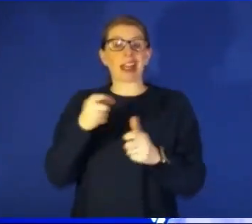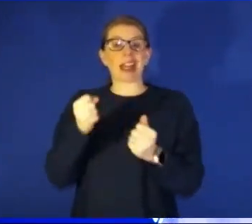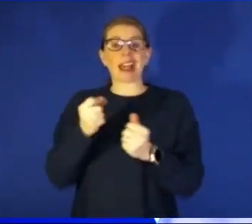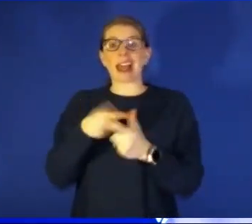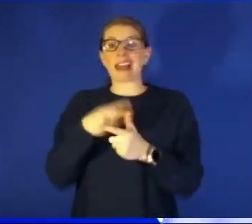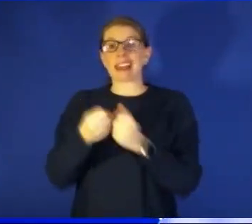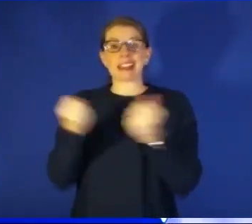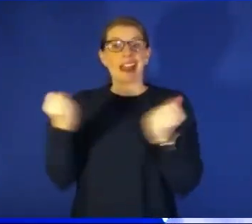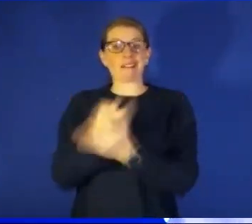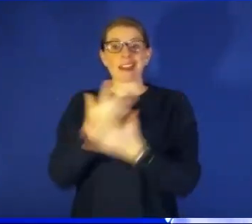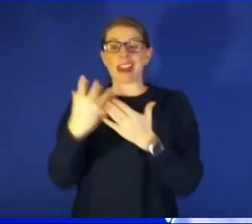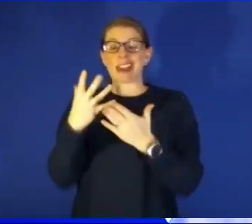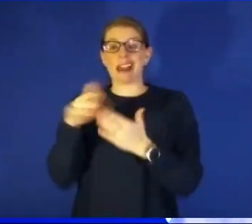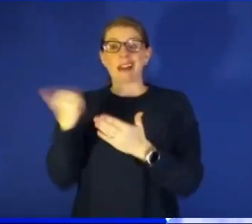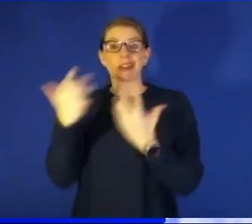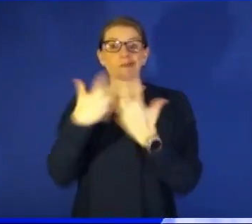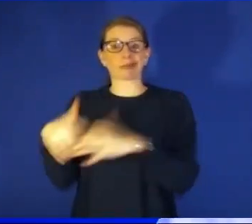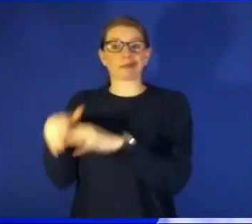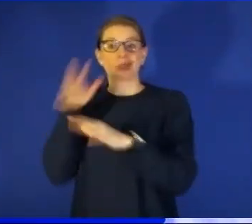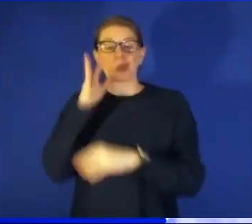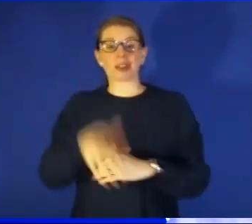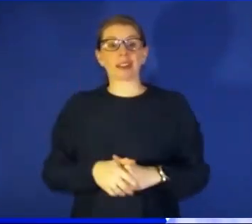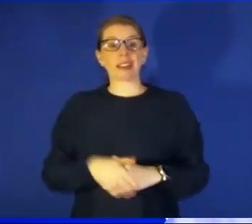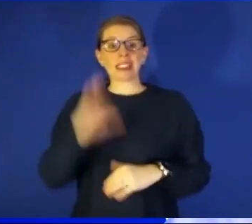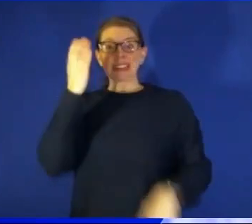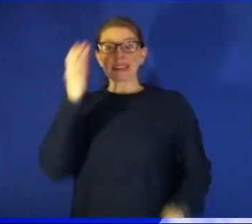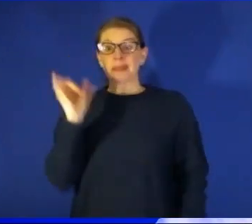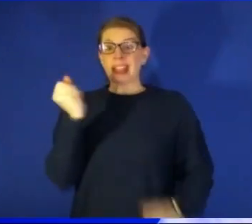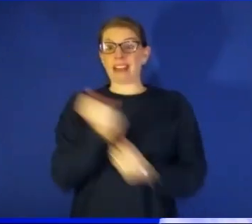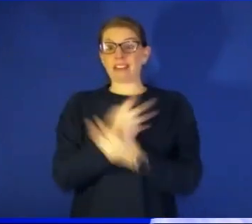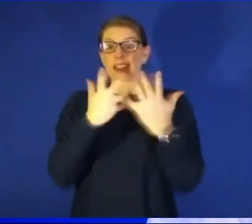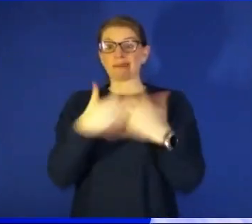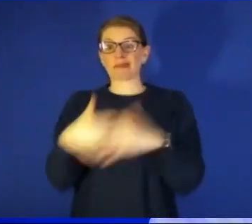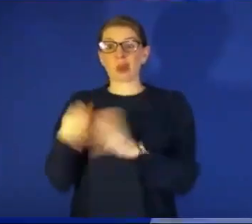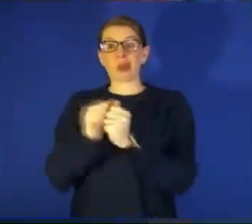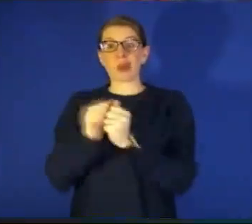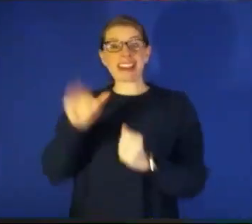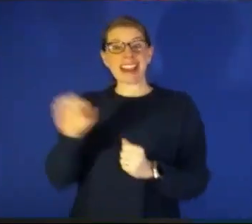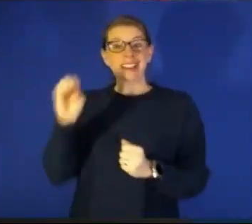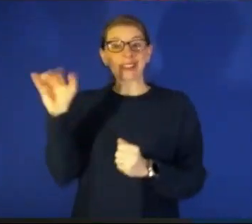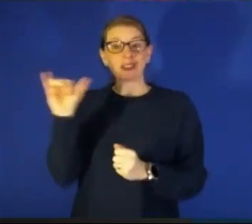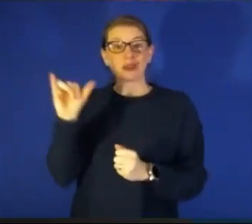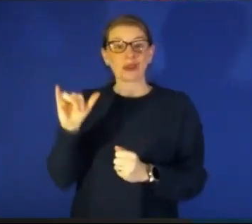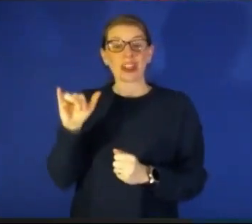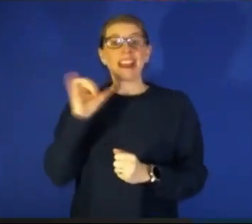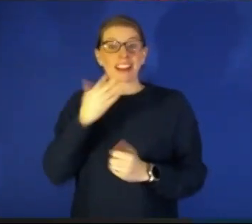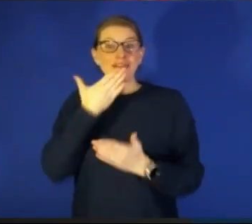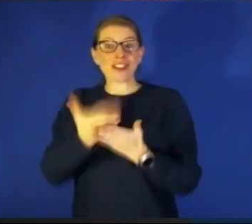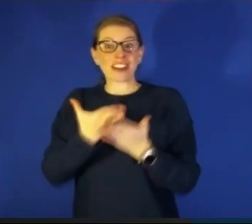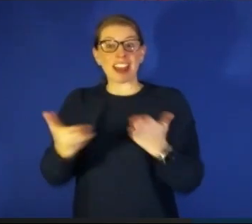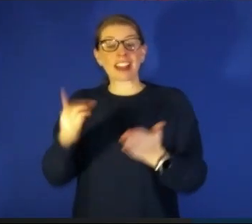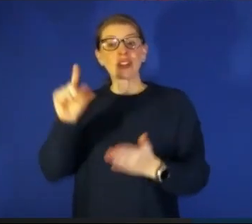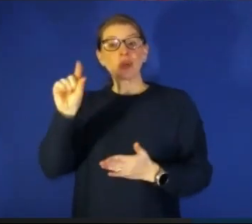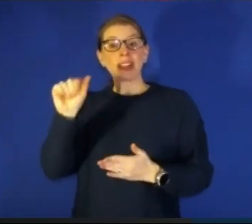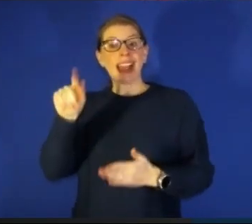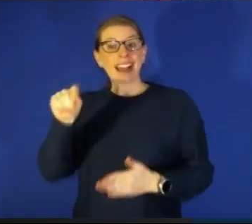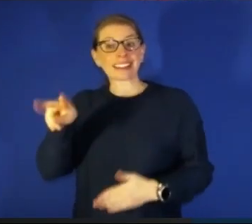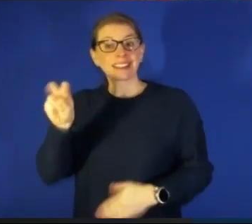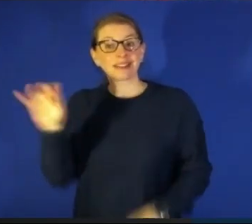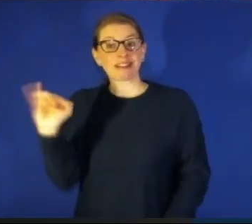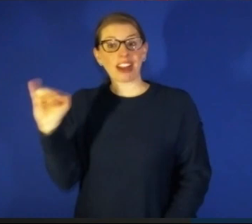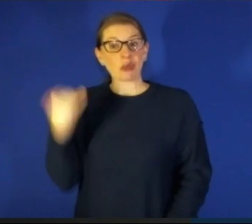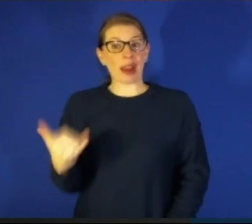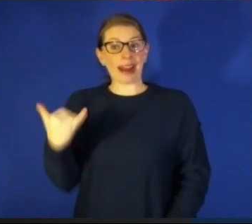But and right now it does seem like everything is falling into place with our cases as well. That is a good thing. We have 20 active infections right